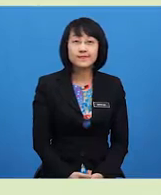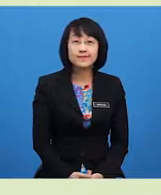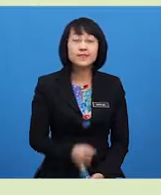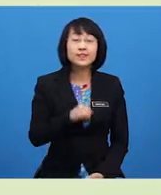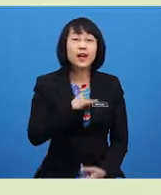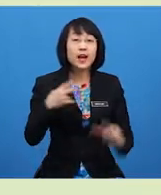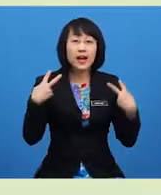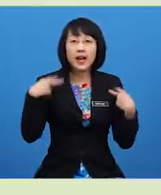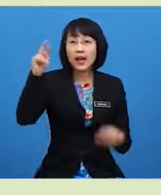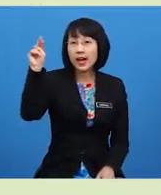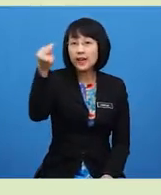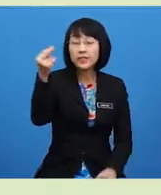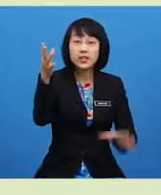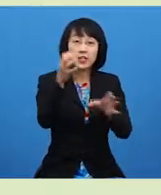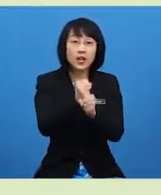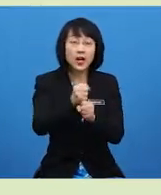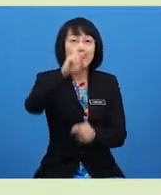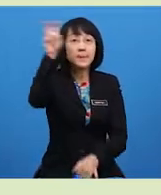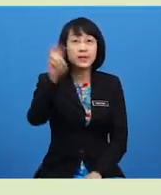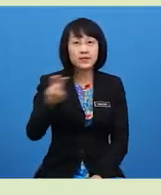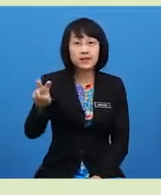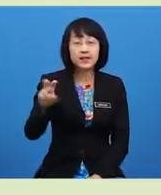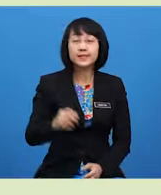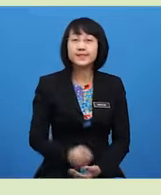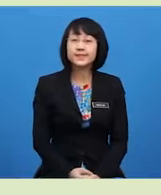I haven't got pizza.